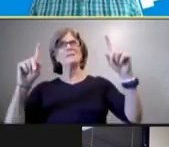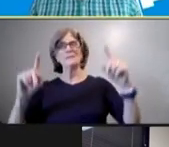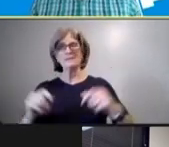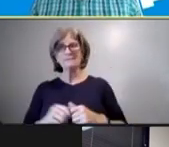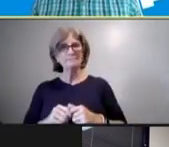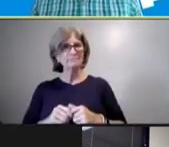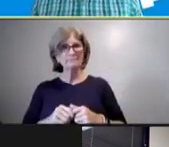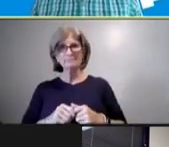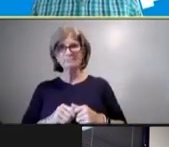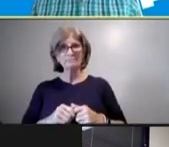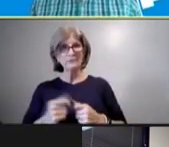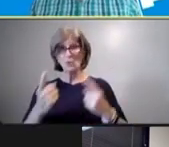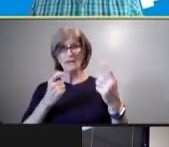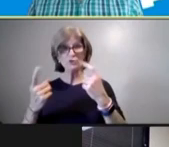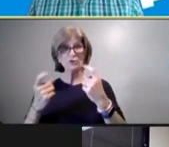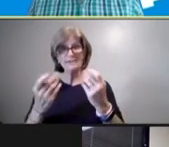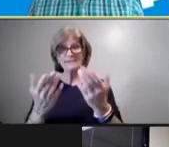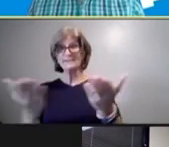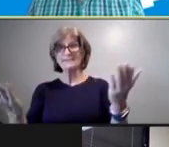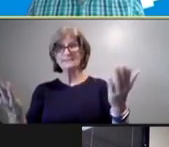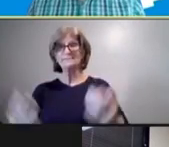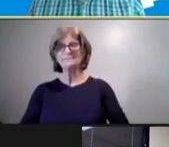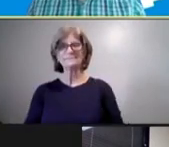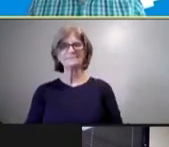has any questions.